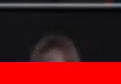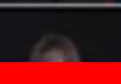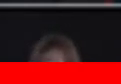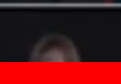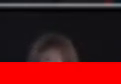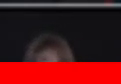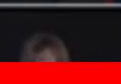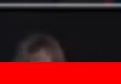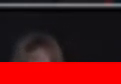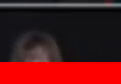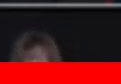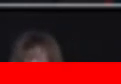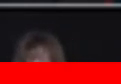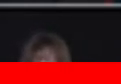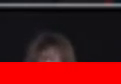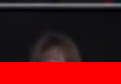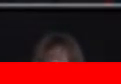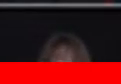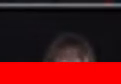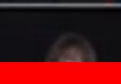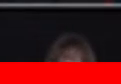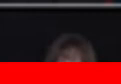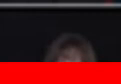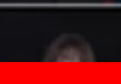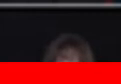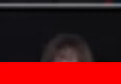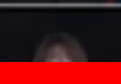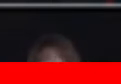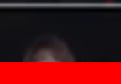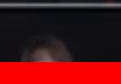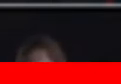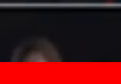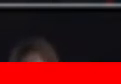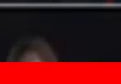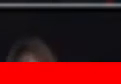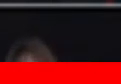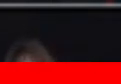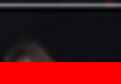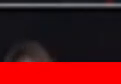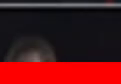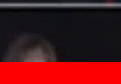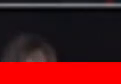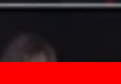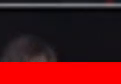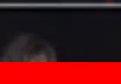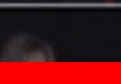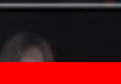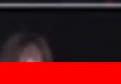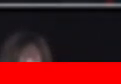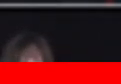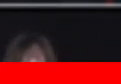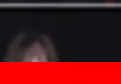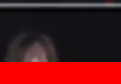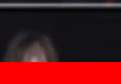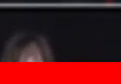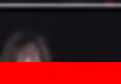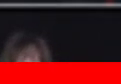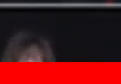either. Still, happy birthday. Thank you, Brian. I wanted to hear primarily from Dr. Williams, but if you'd like to comment as